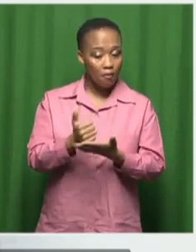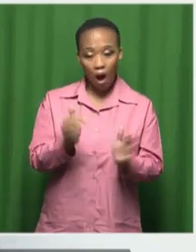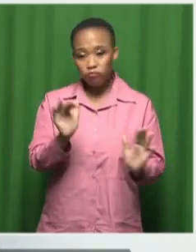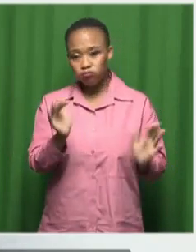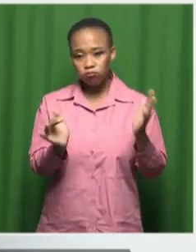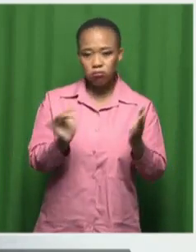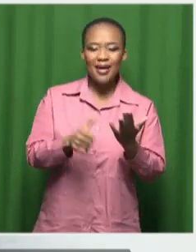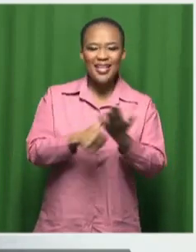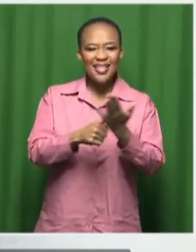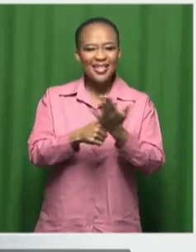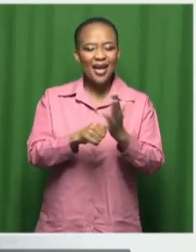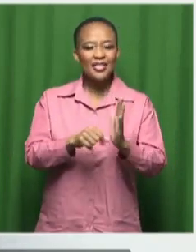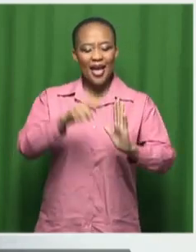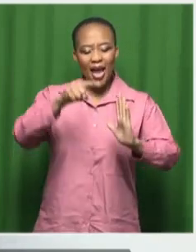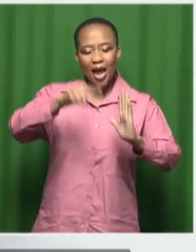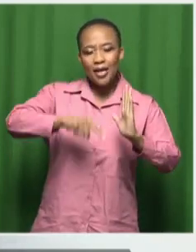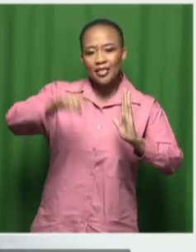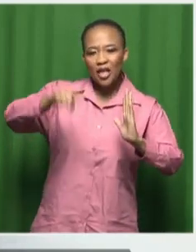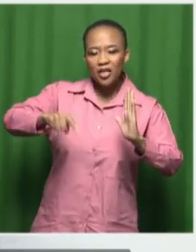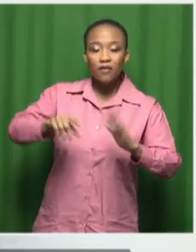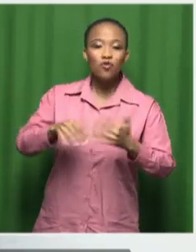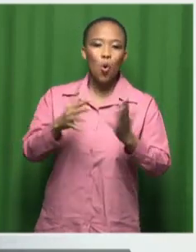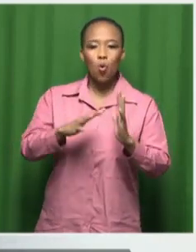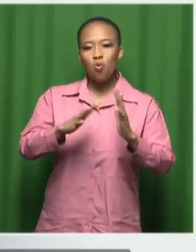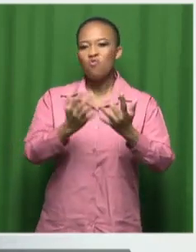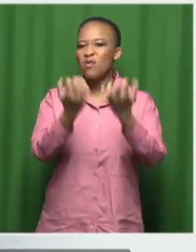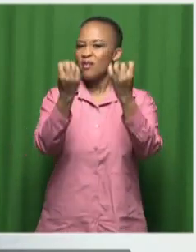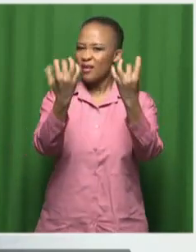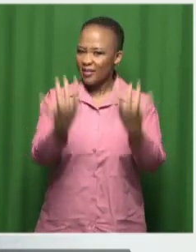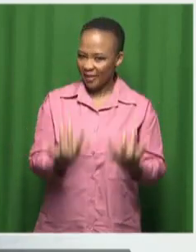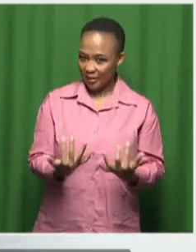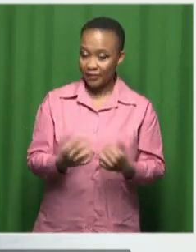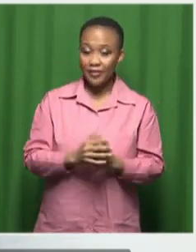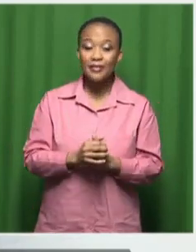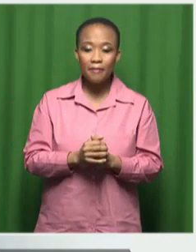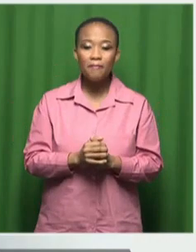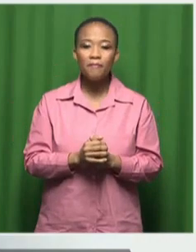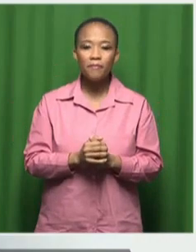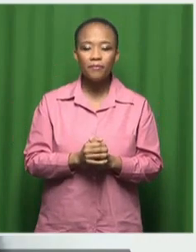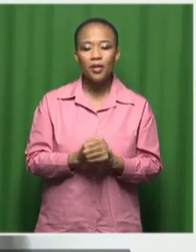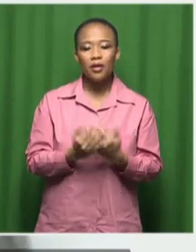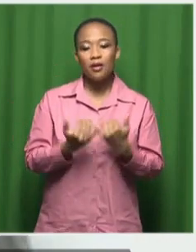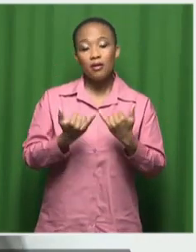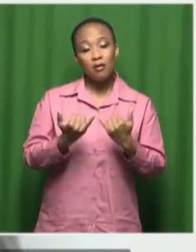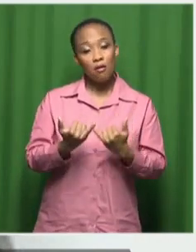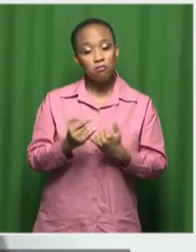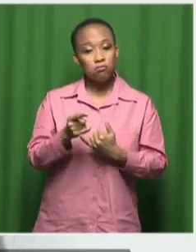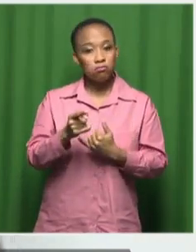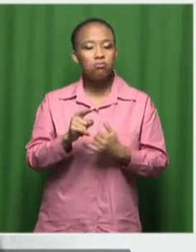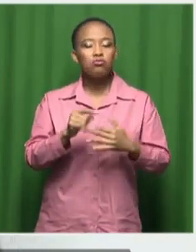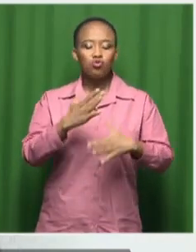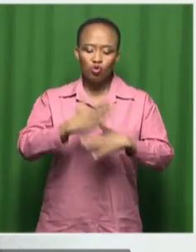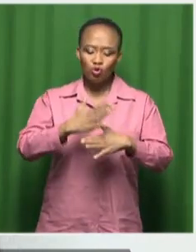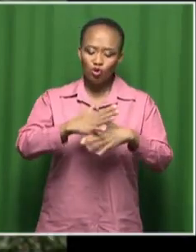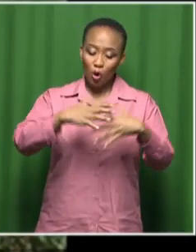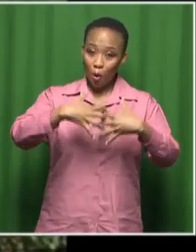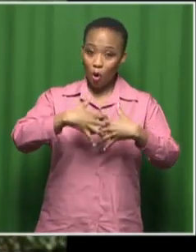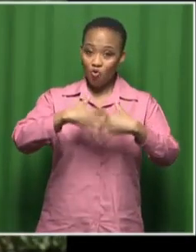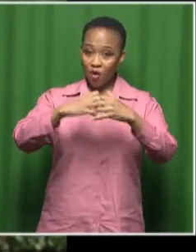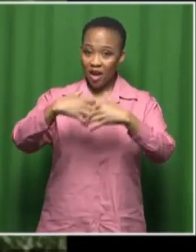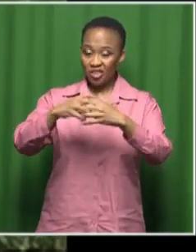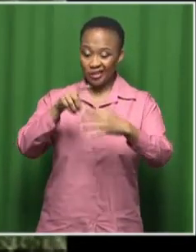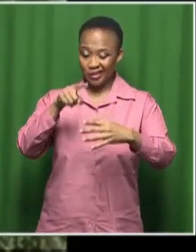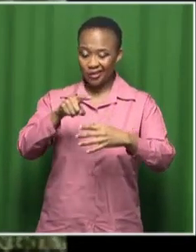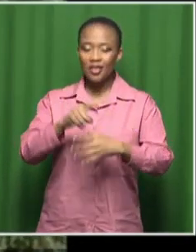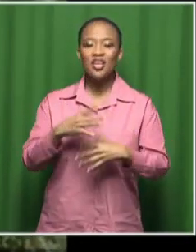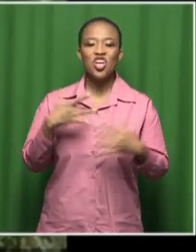that it hasn't really done anything, very little insofar as job creation is concerned. Across